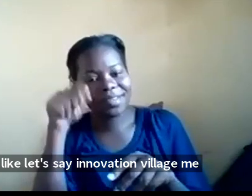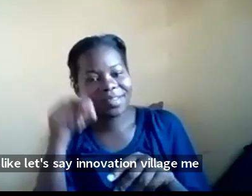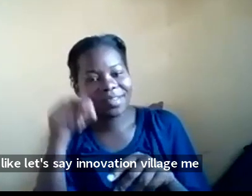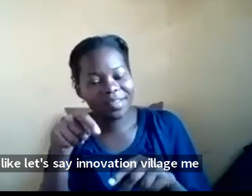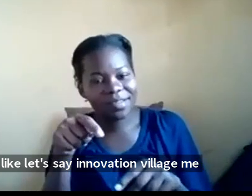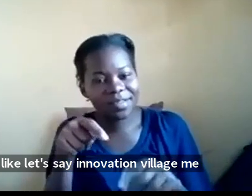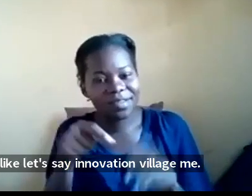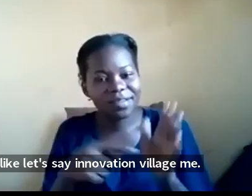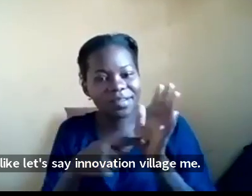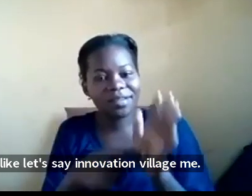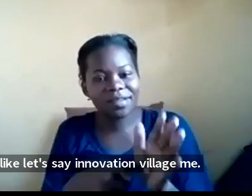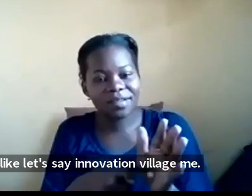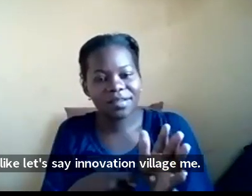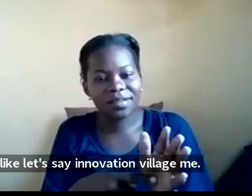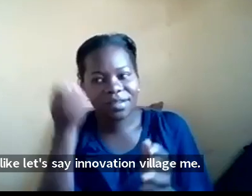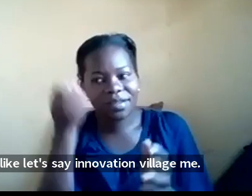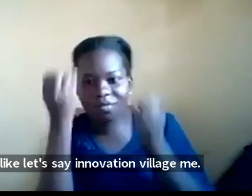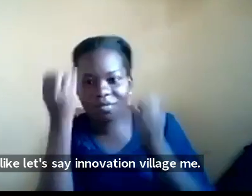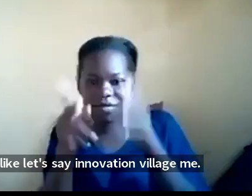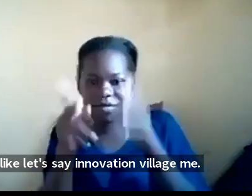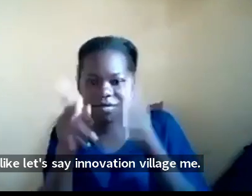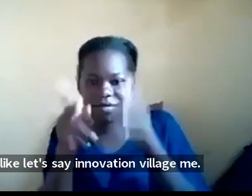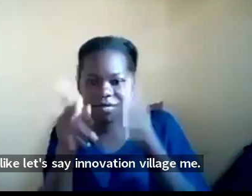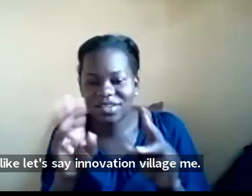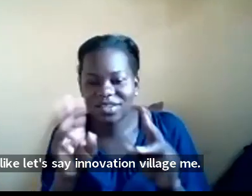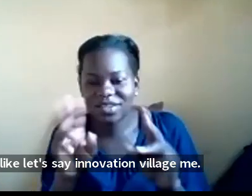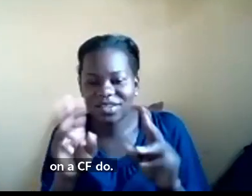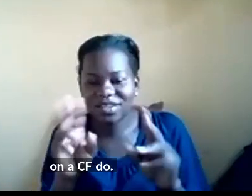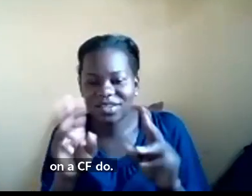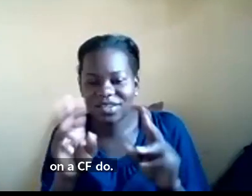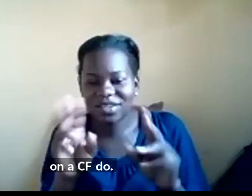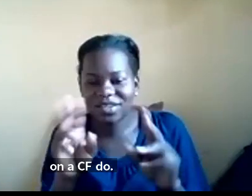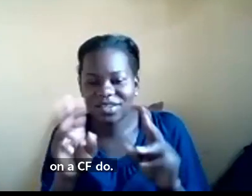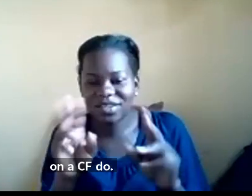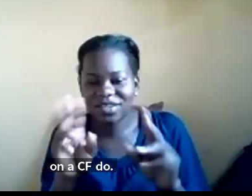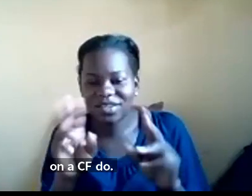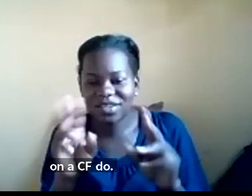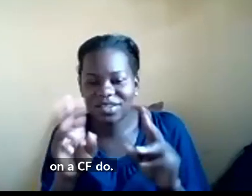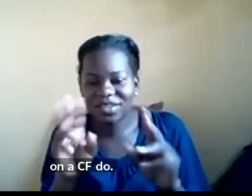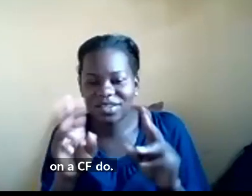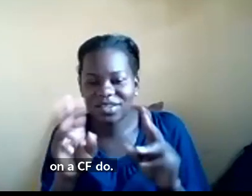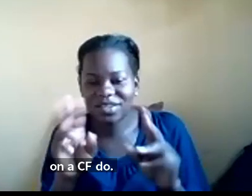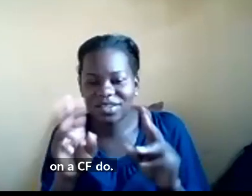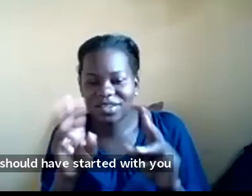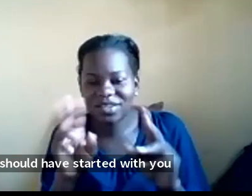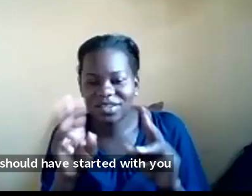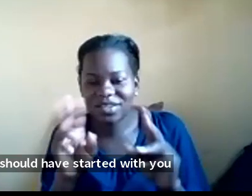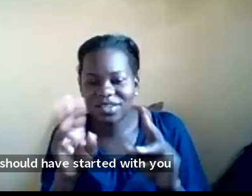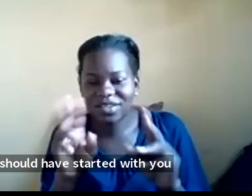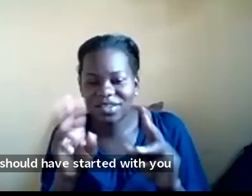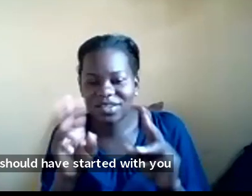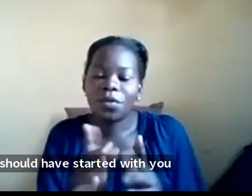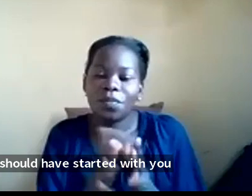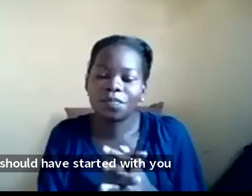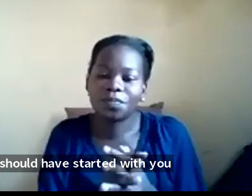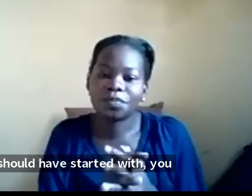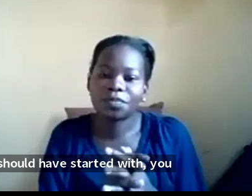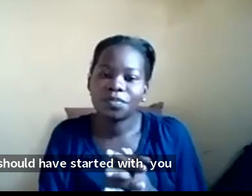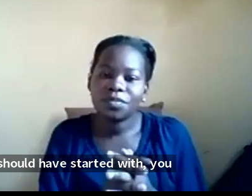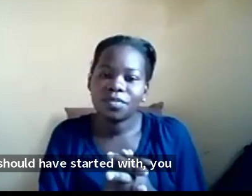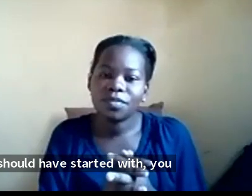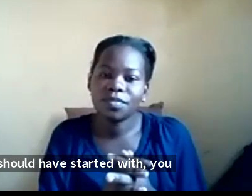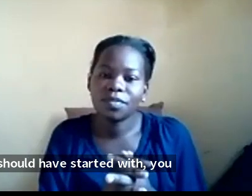Oh, NACE, yes, do. I should have started with you, Dennis. Please. So, or NACE do that. This is